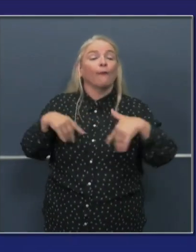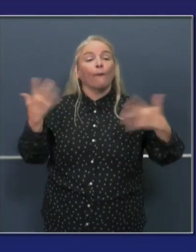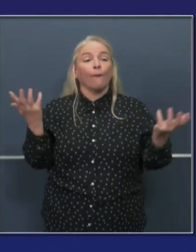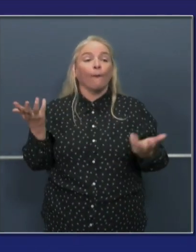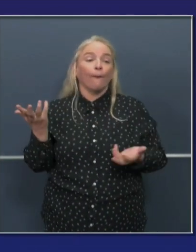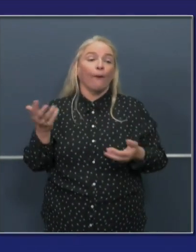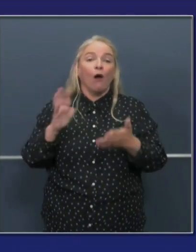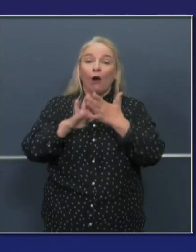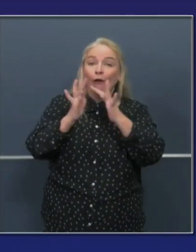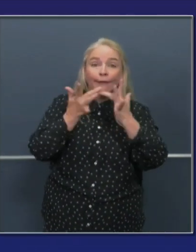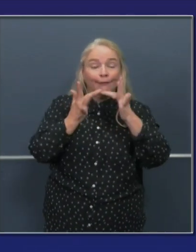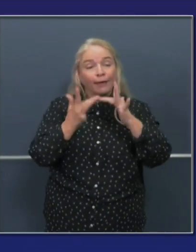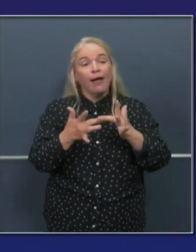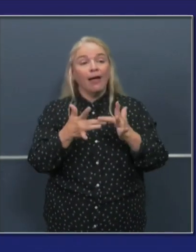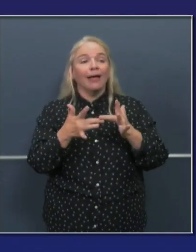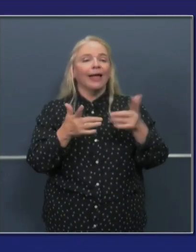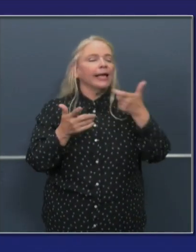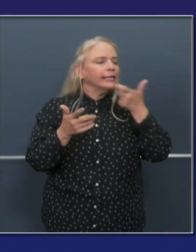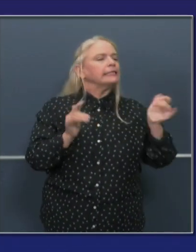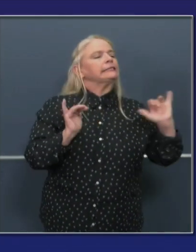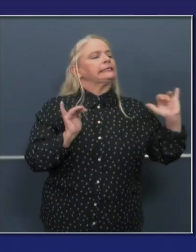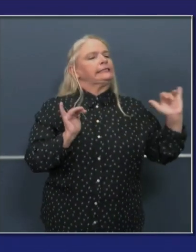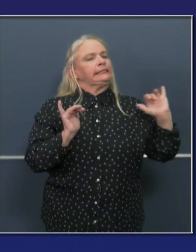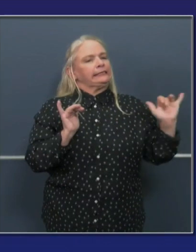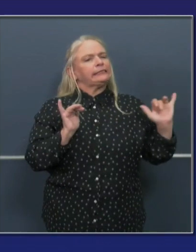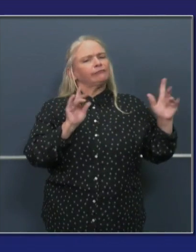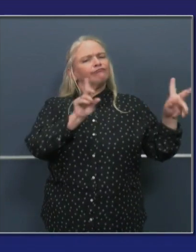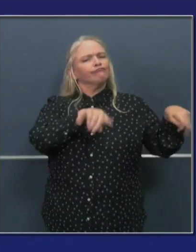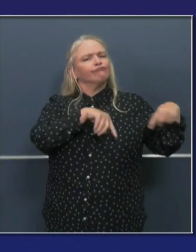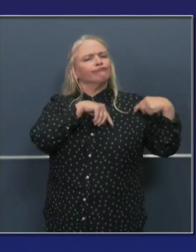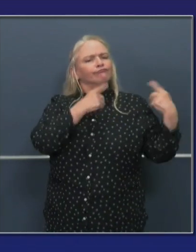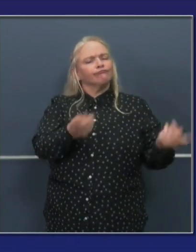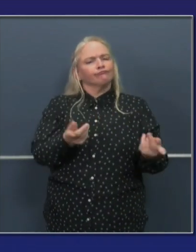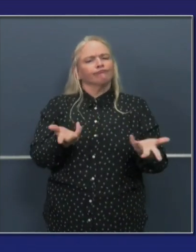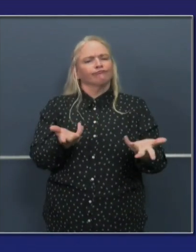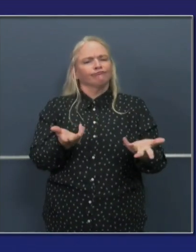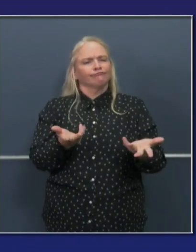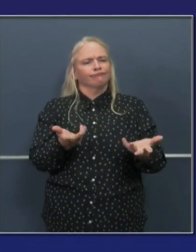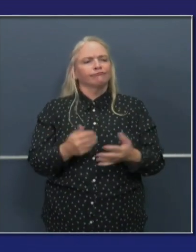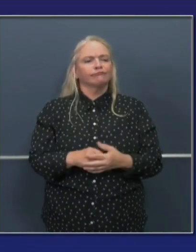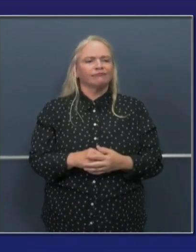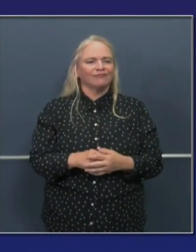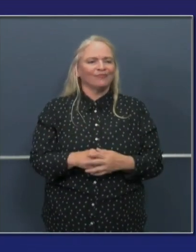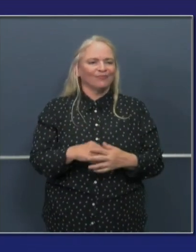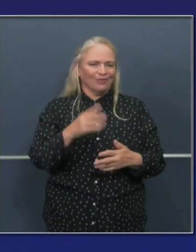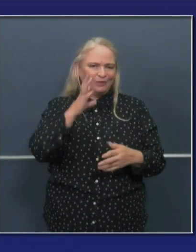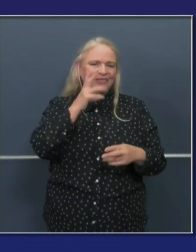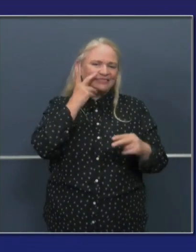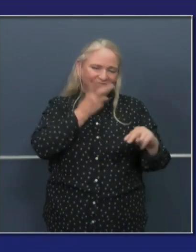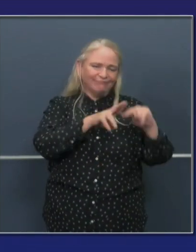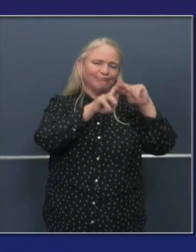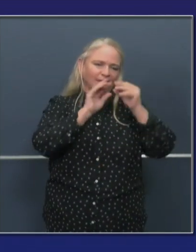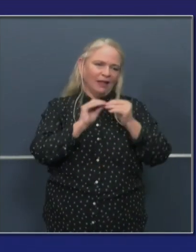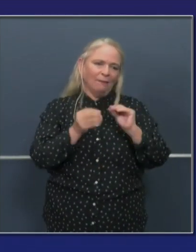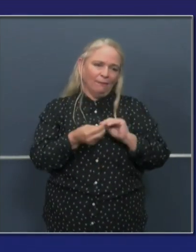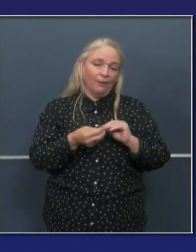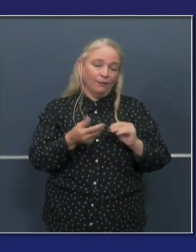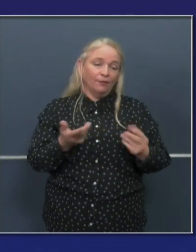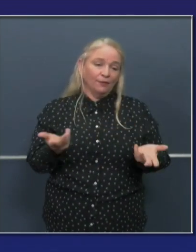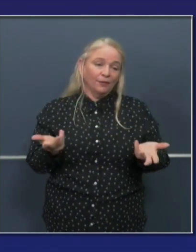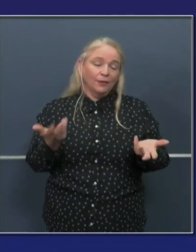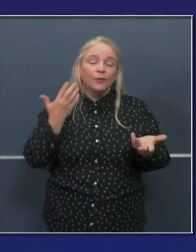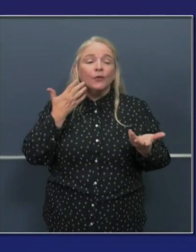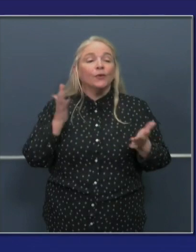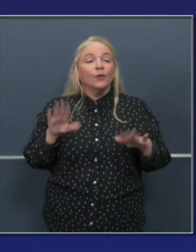consistent with our experience over the last few weeks. As you've seen an increase, even at a greater rate, we're looking